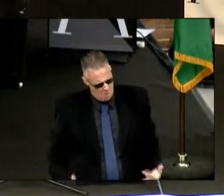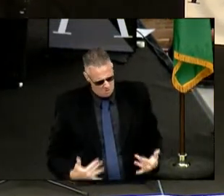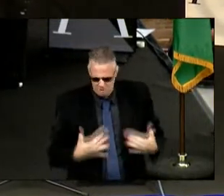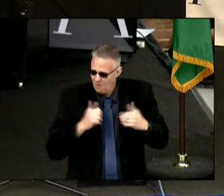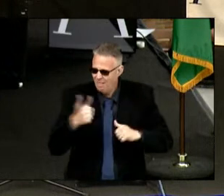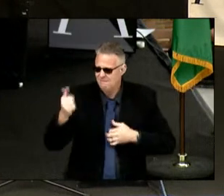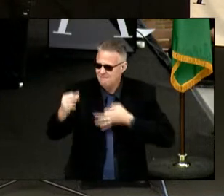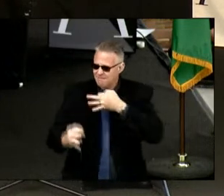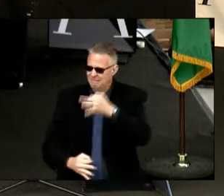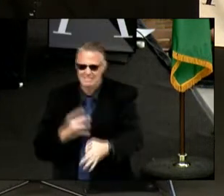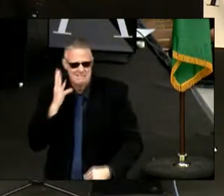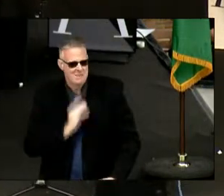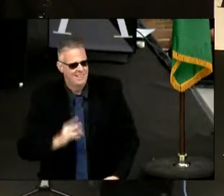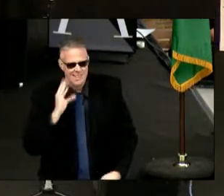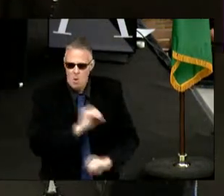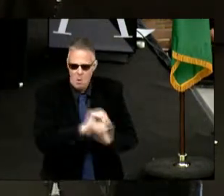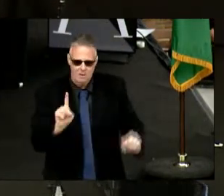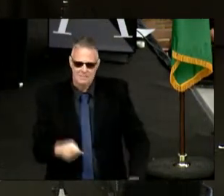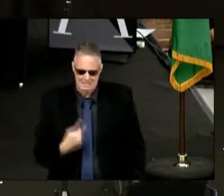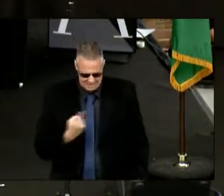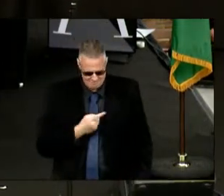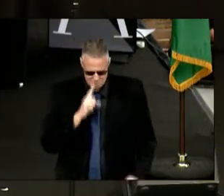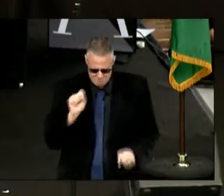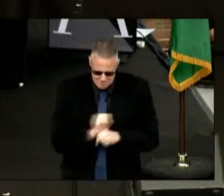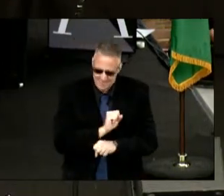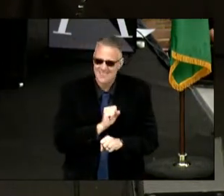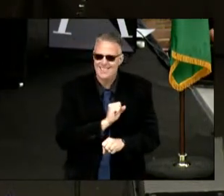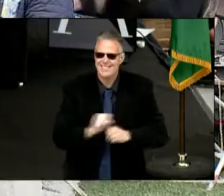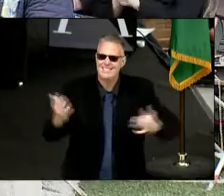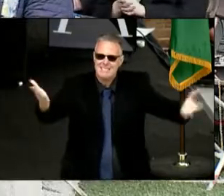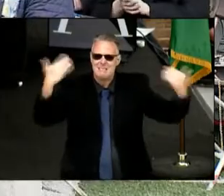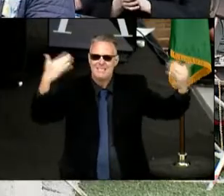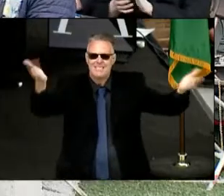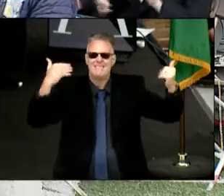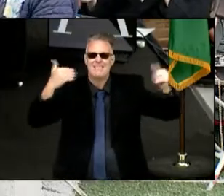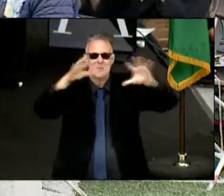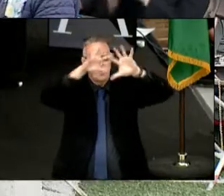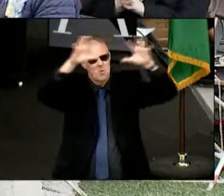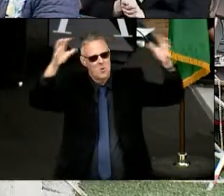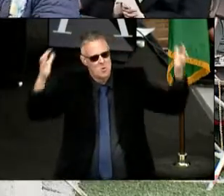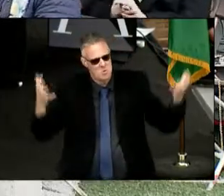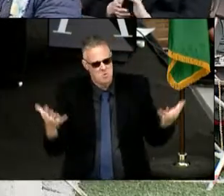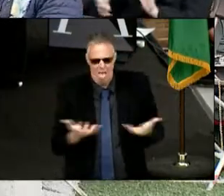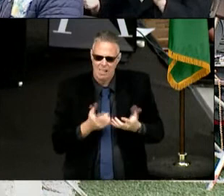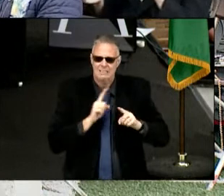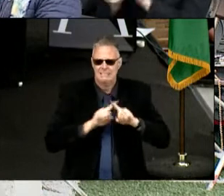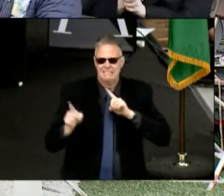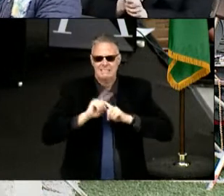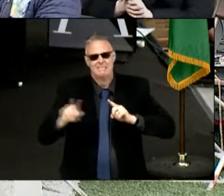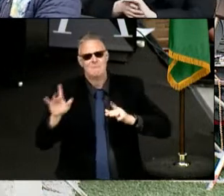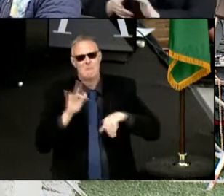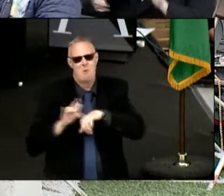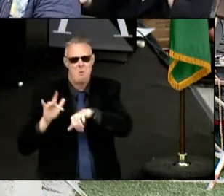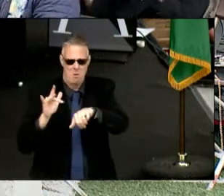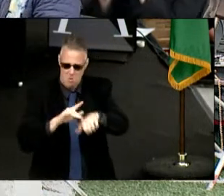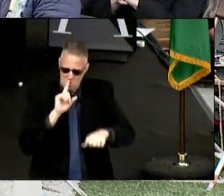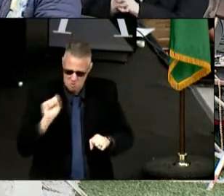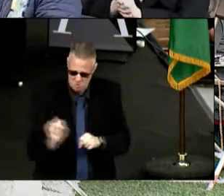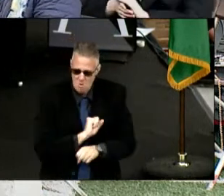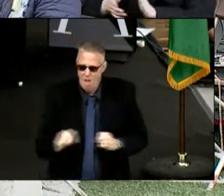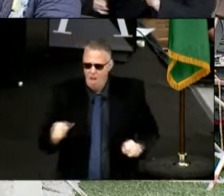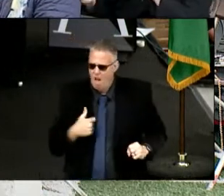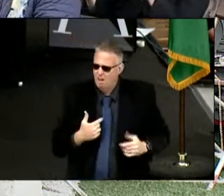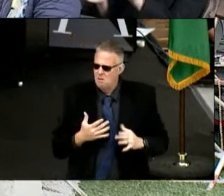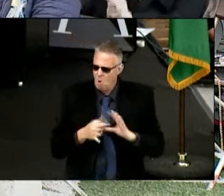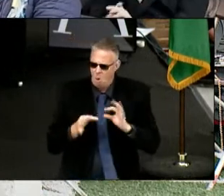can feel it for you, only you can let it in. No one else, no one else can speak the words on